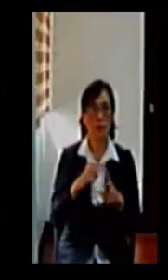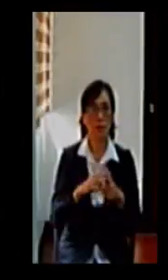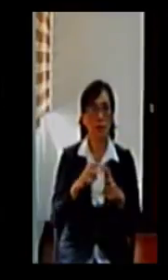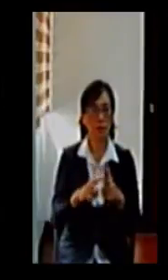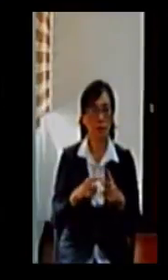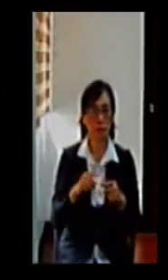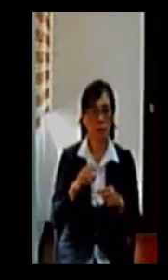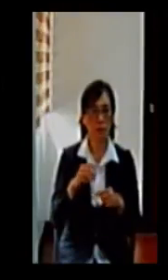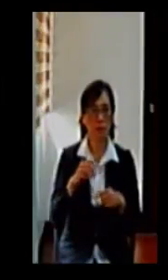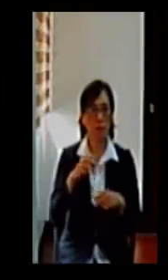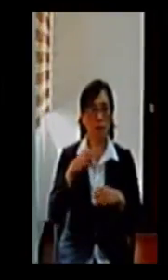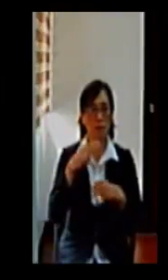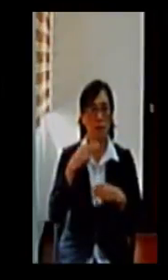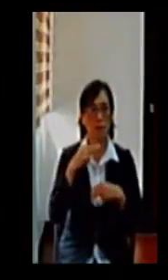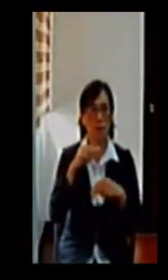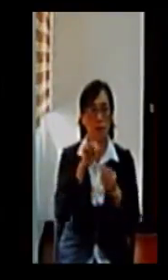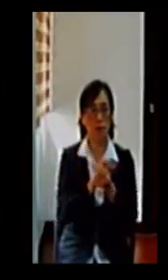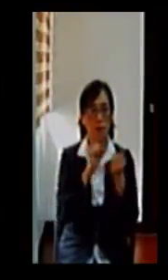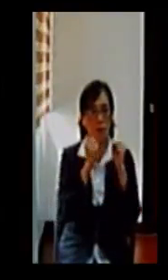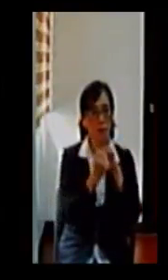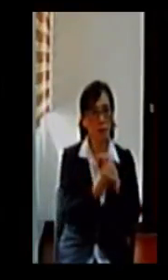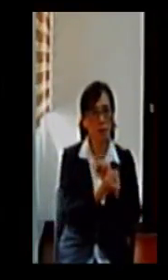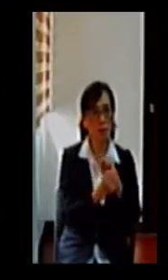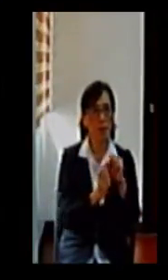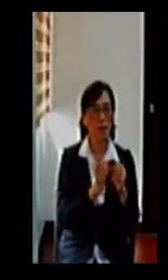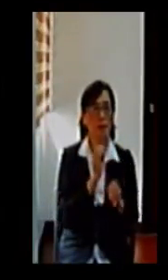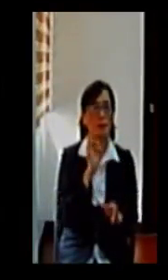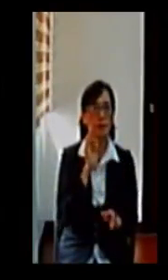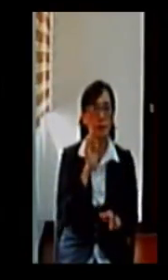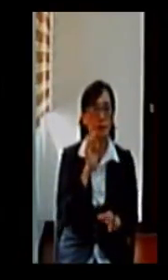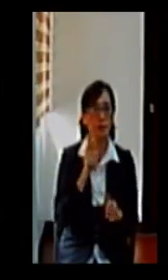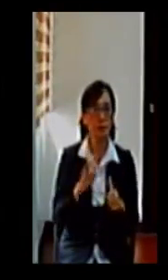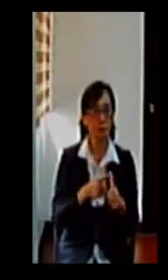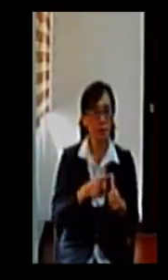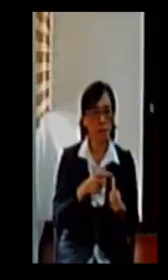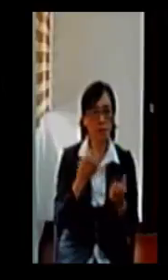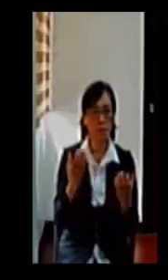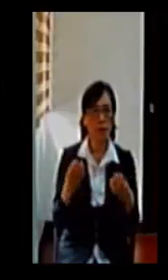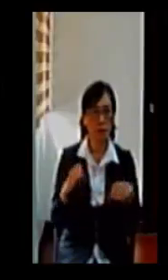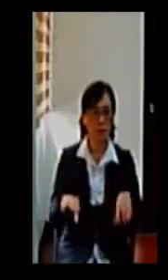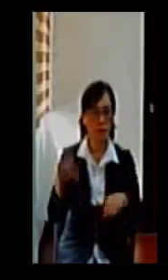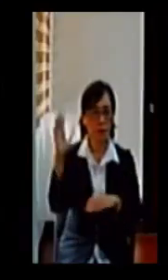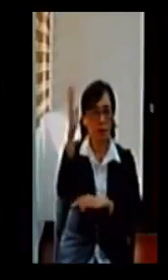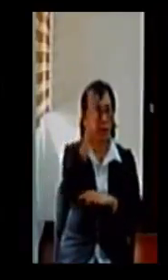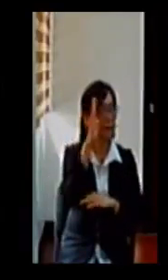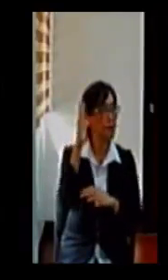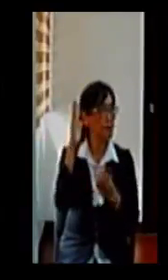change in the Philippines is actually primarily caused by deforestation?